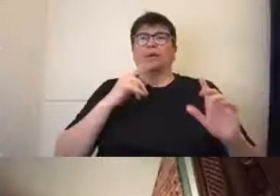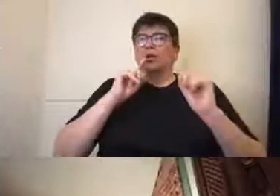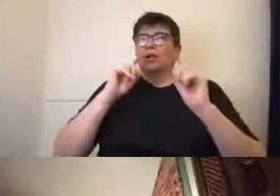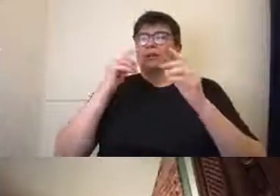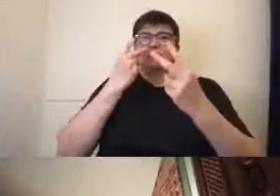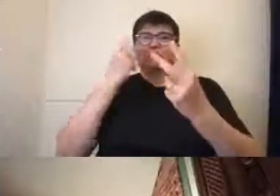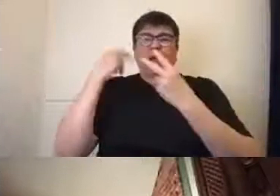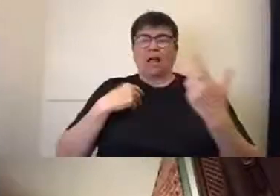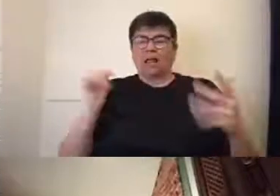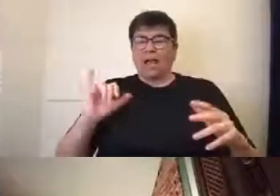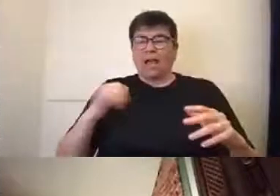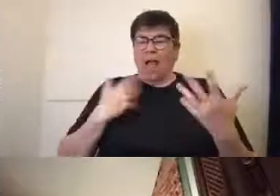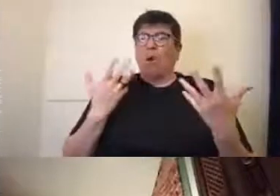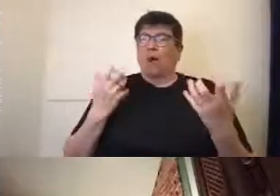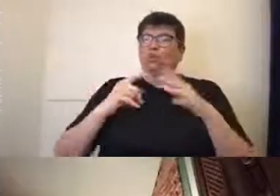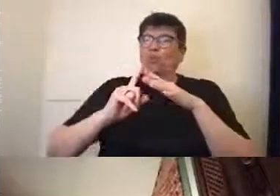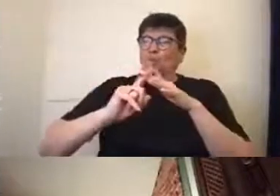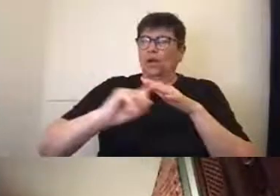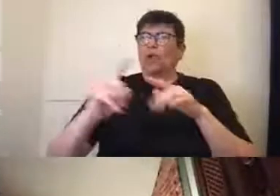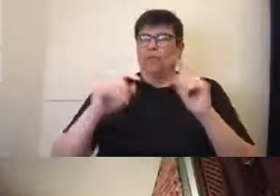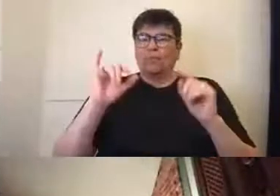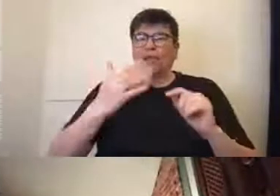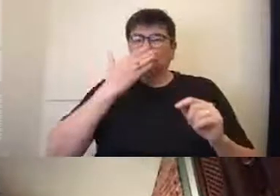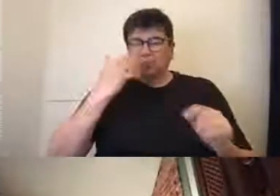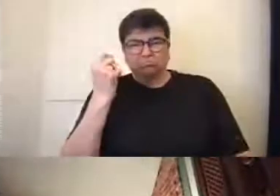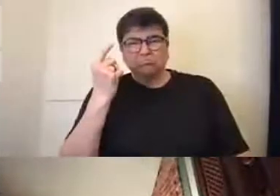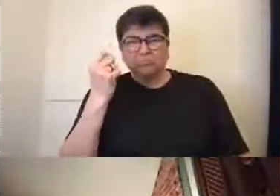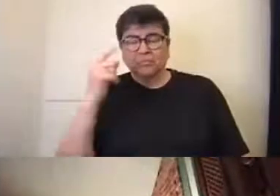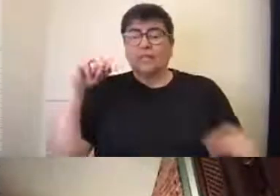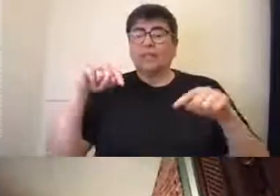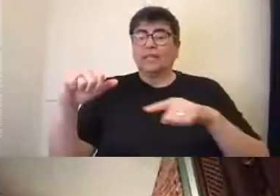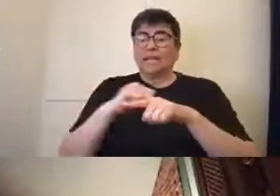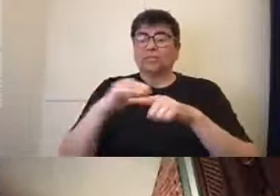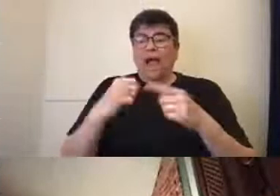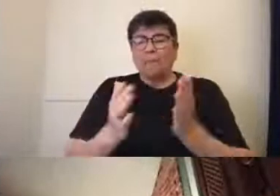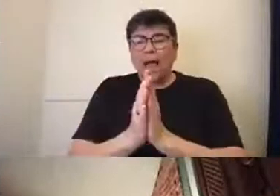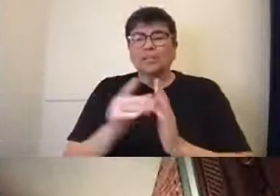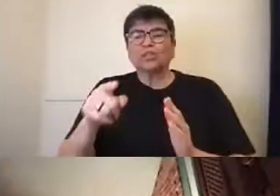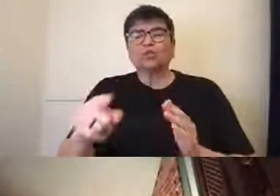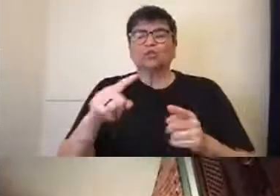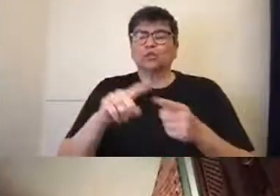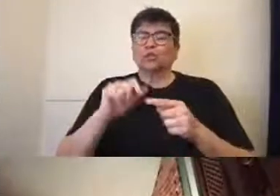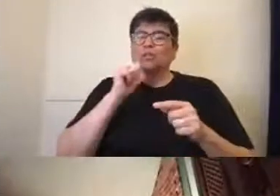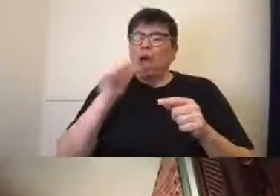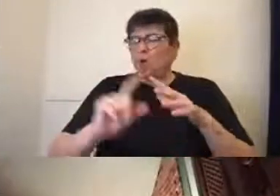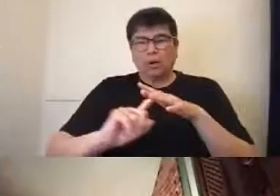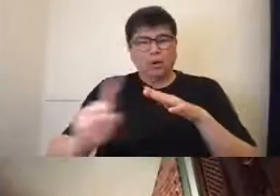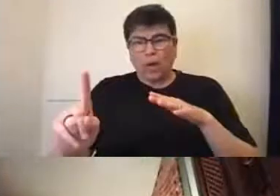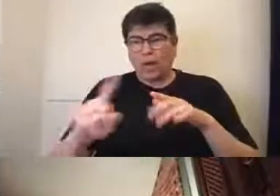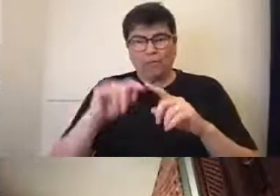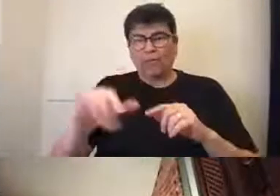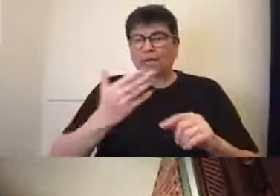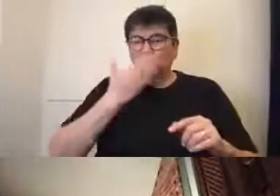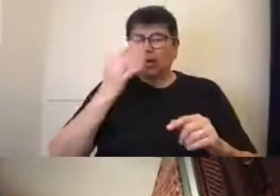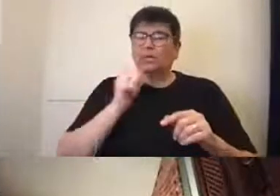I run away from the smell, understandably. And this exercise, I'm kind of asking you like to not run away from the smell, to not